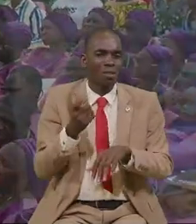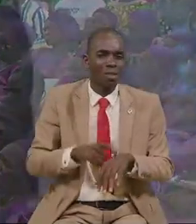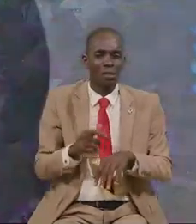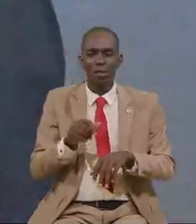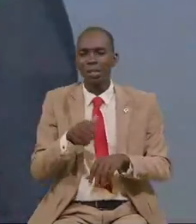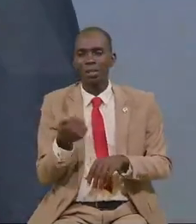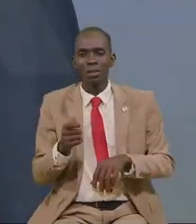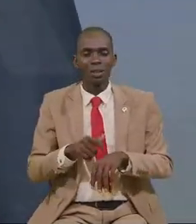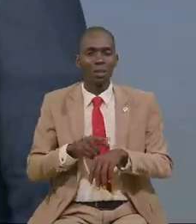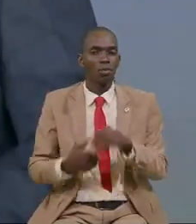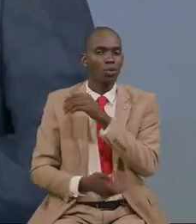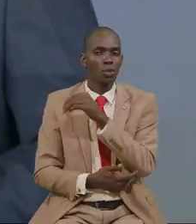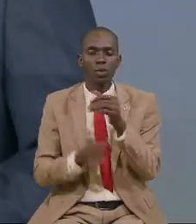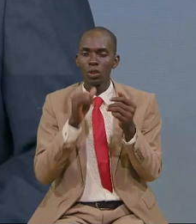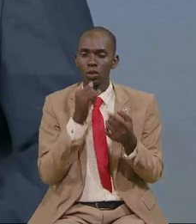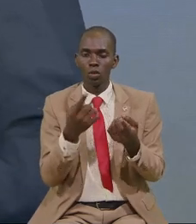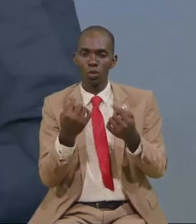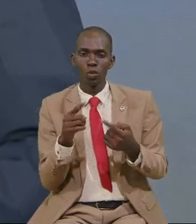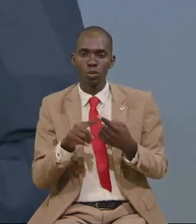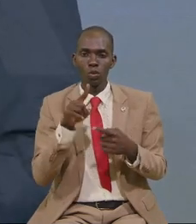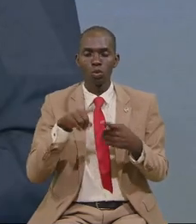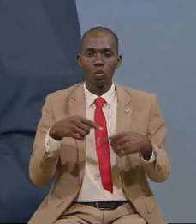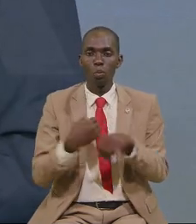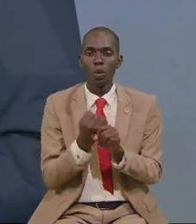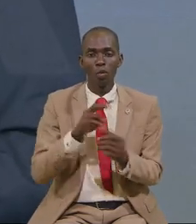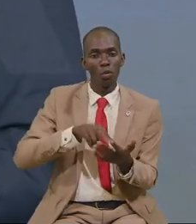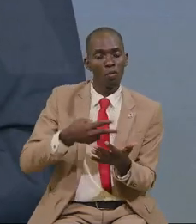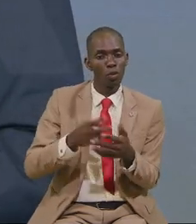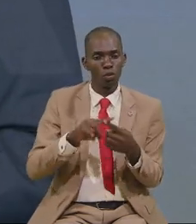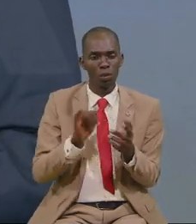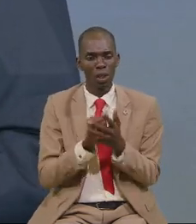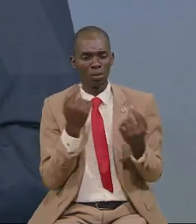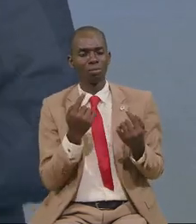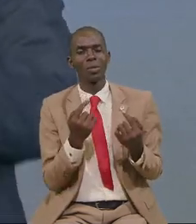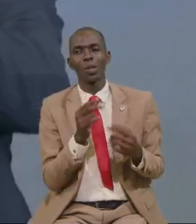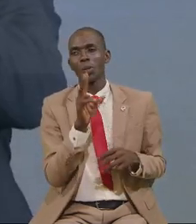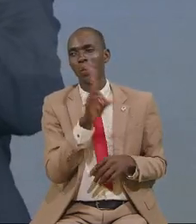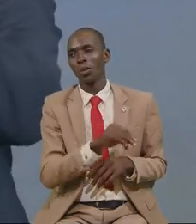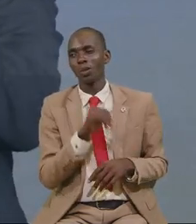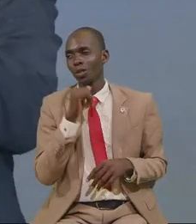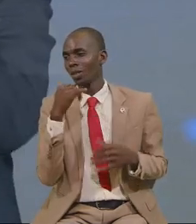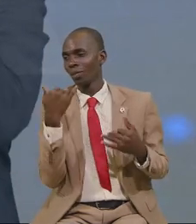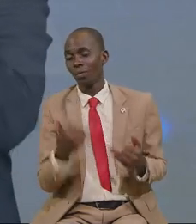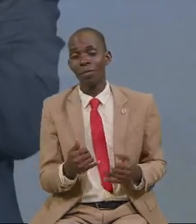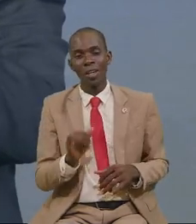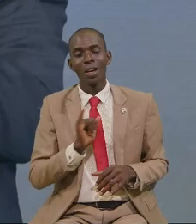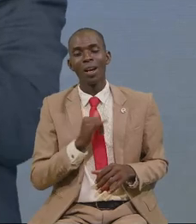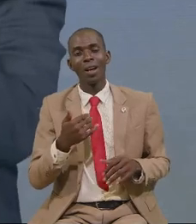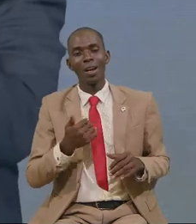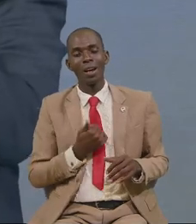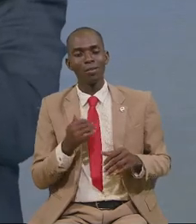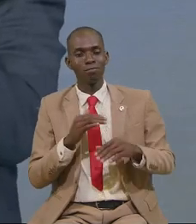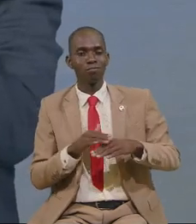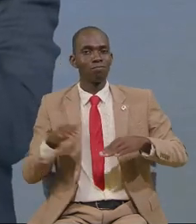fall to that same old sin, you say, no, not now, not now. I've graduated from that life